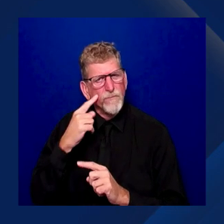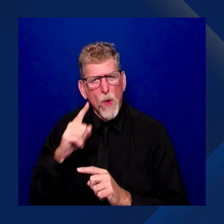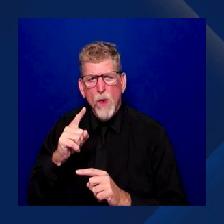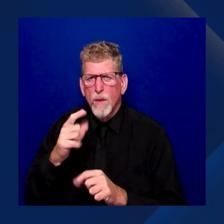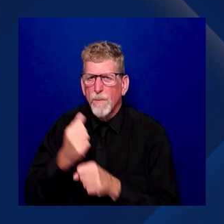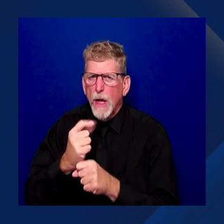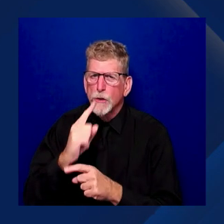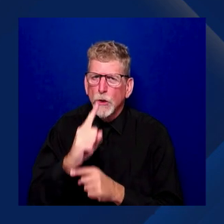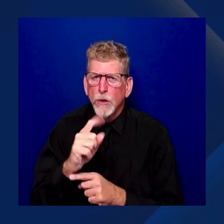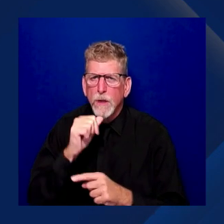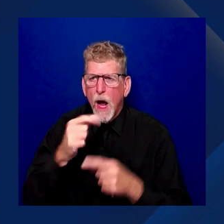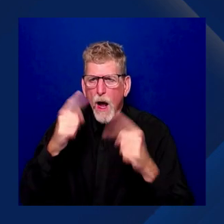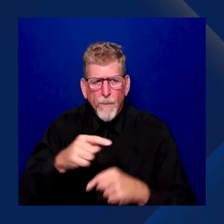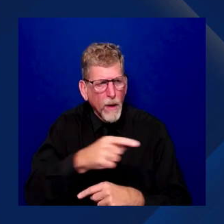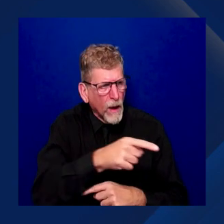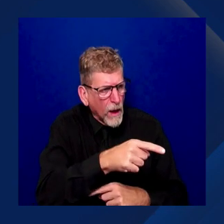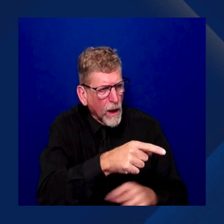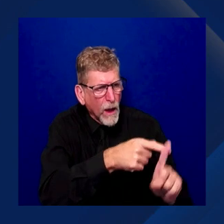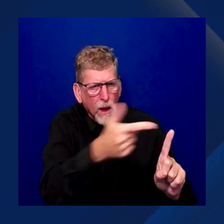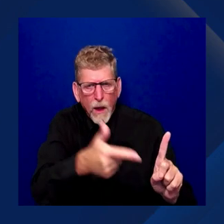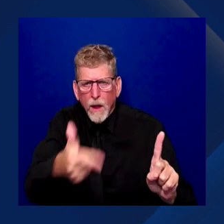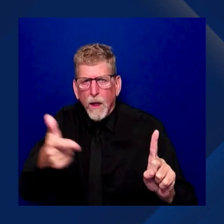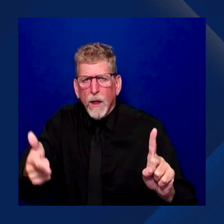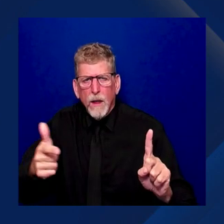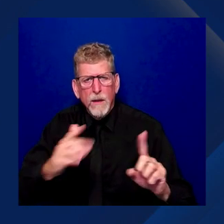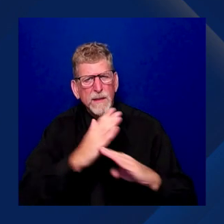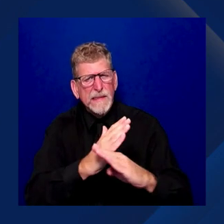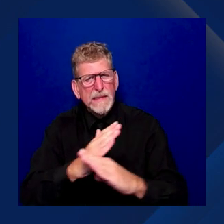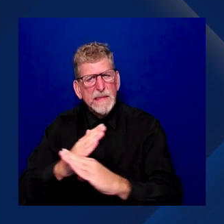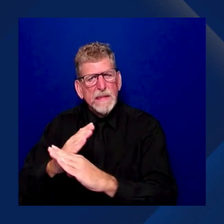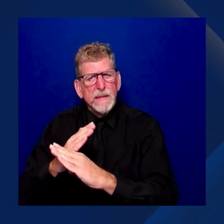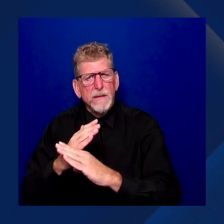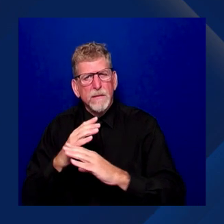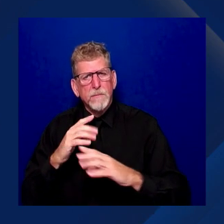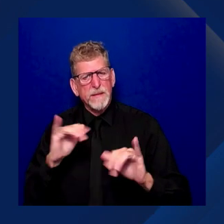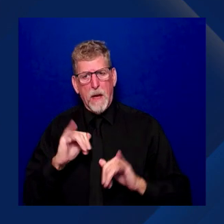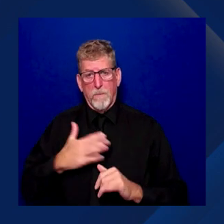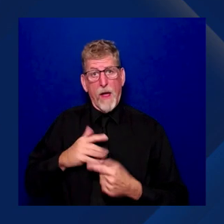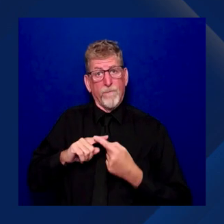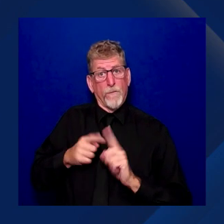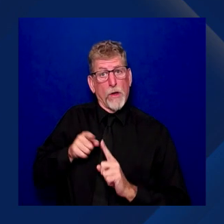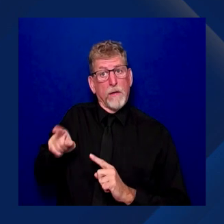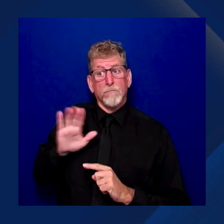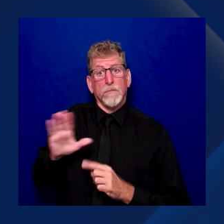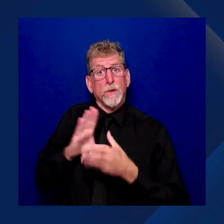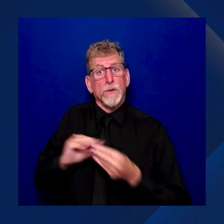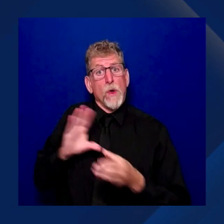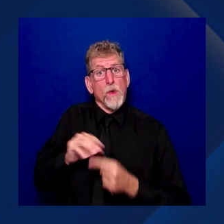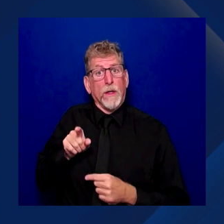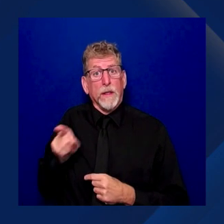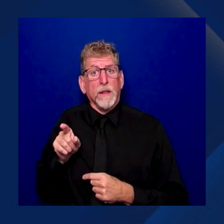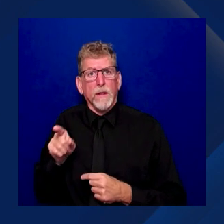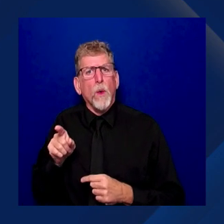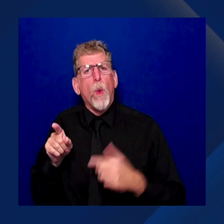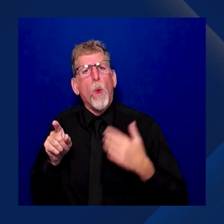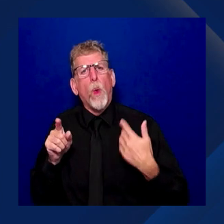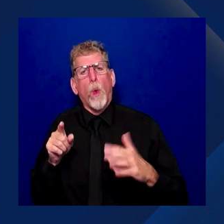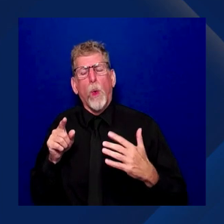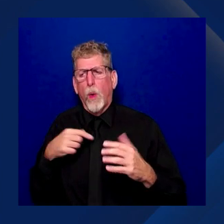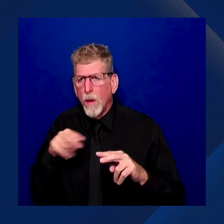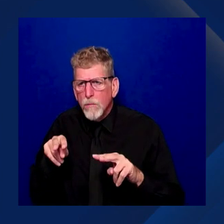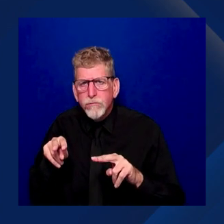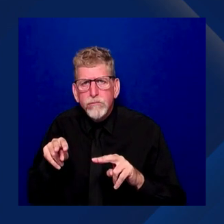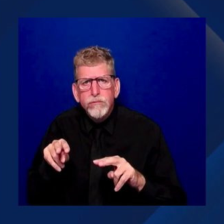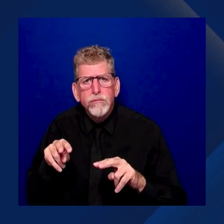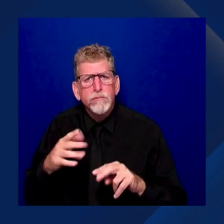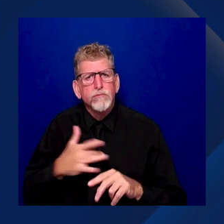Shalon's story, like so many others that you'll hear throughout today's summit, are heartbreaking, but today's panel is a reminder that this is